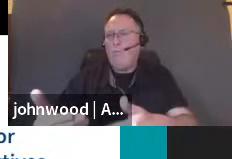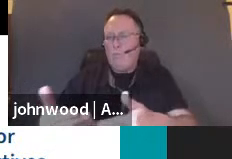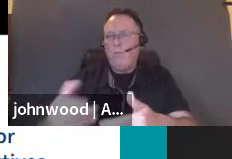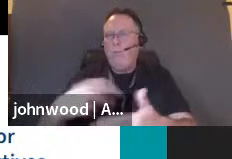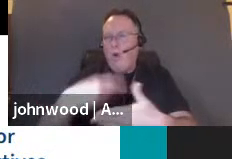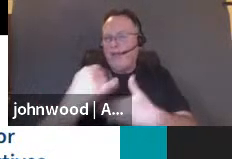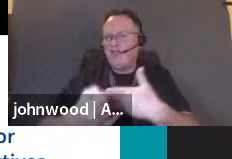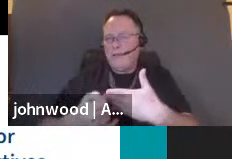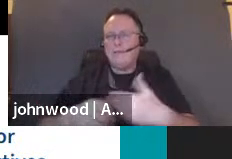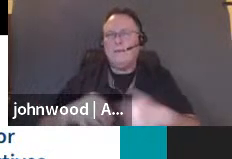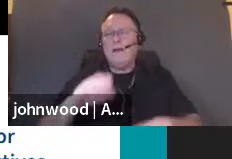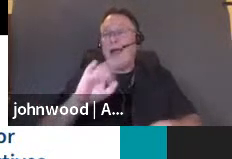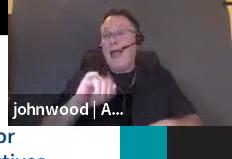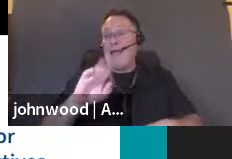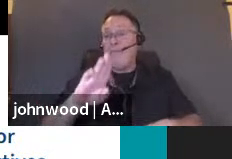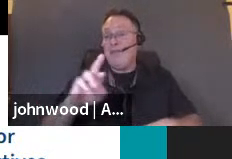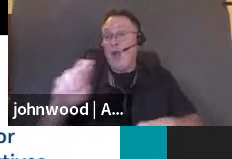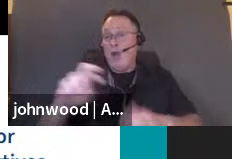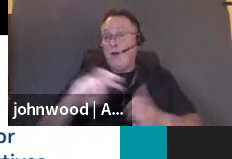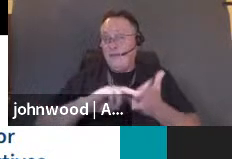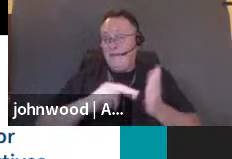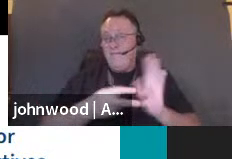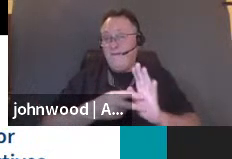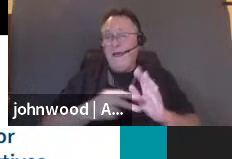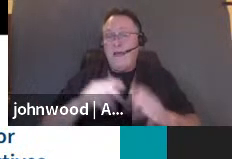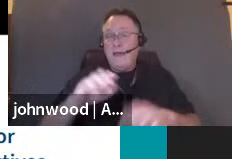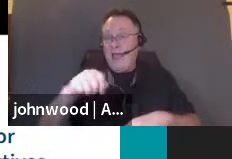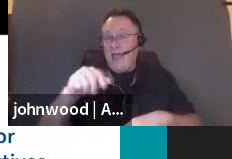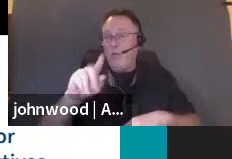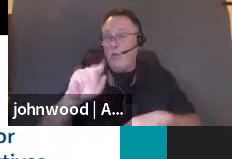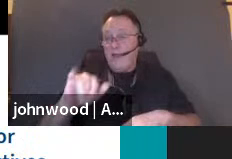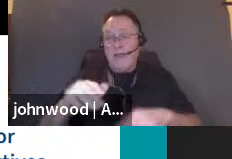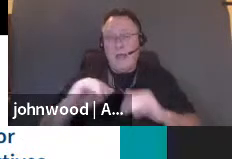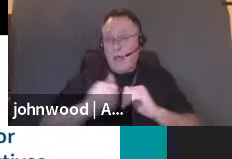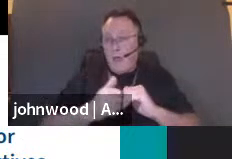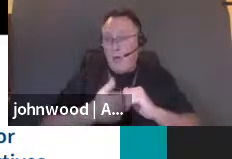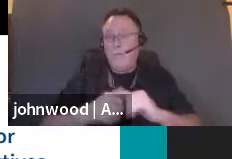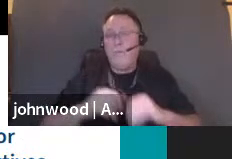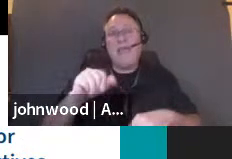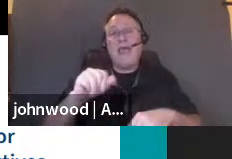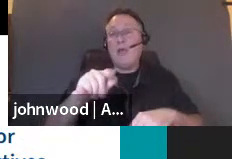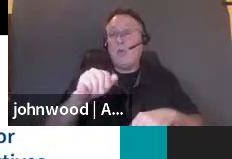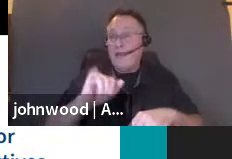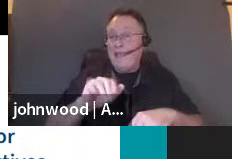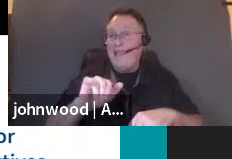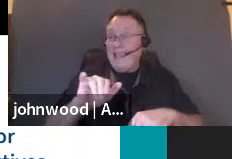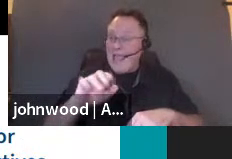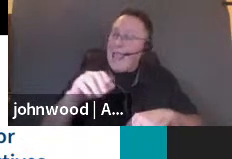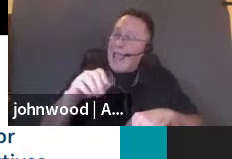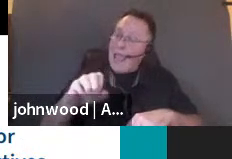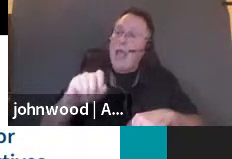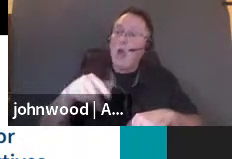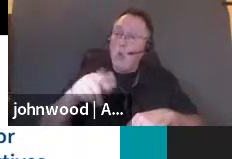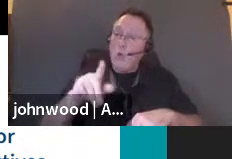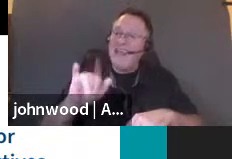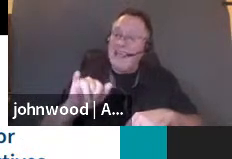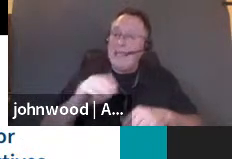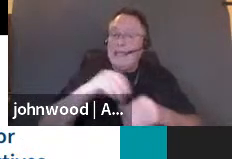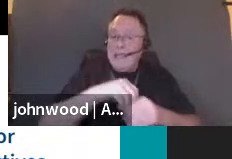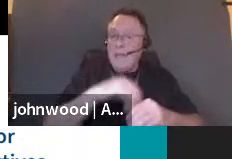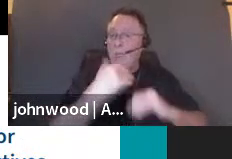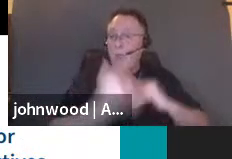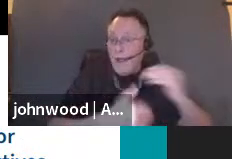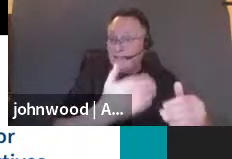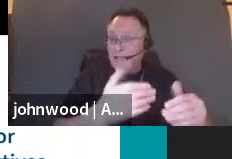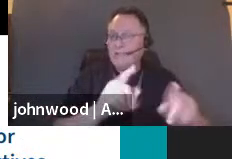The IBR defined equity in two terms, and that is equity in process and equity in outcome.